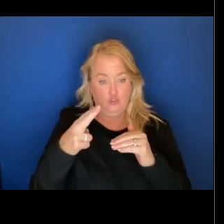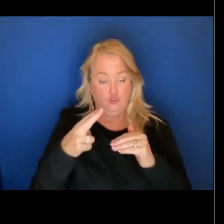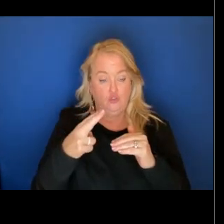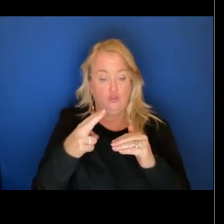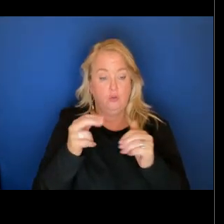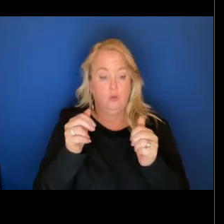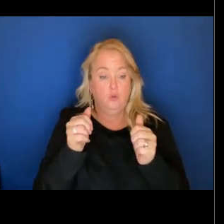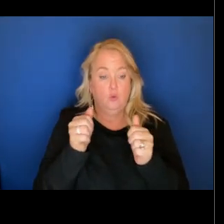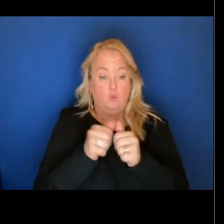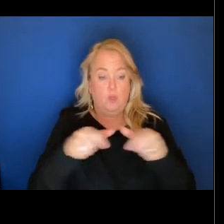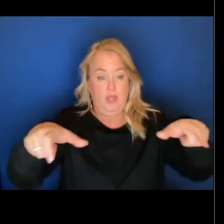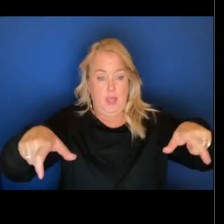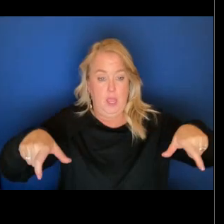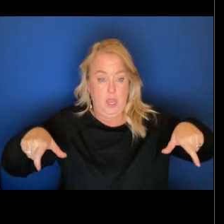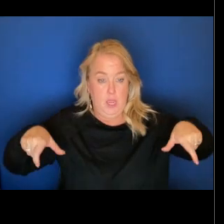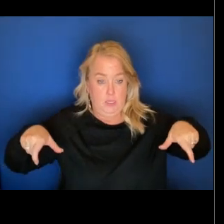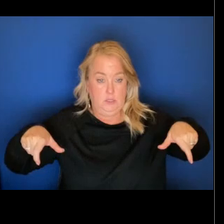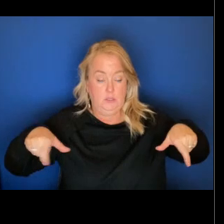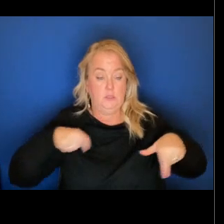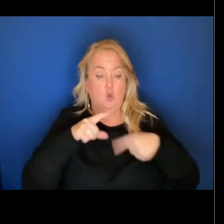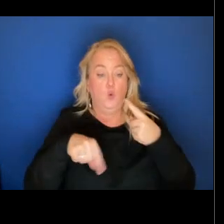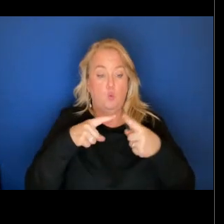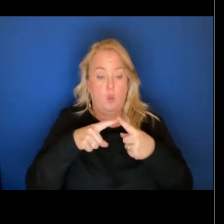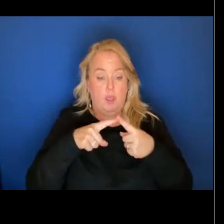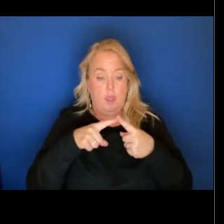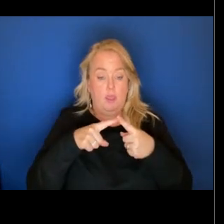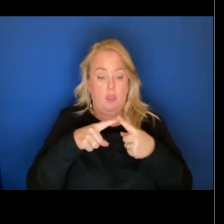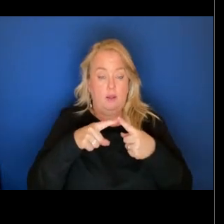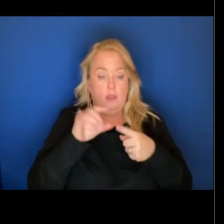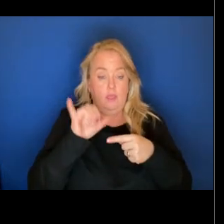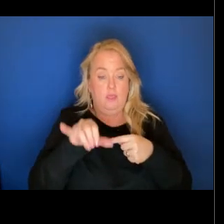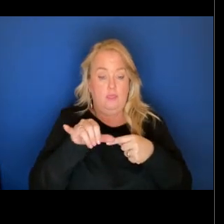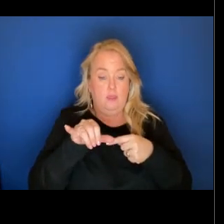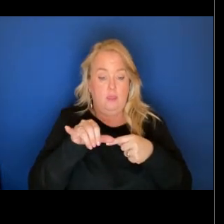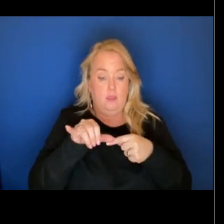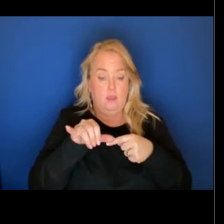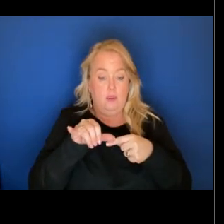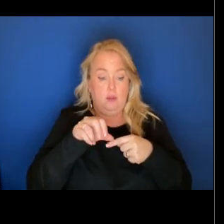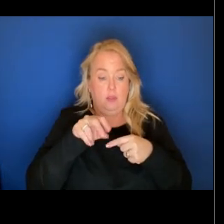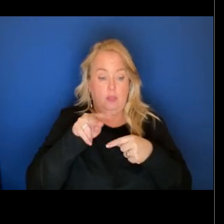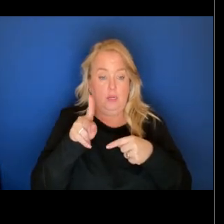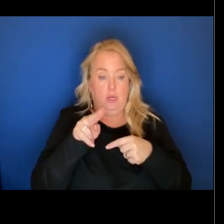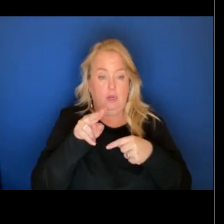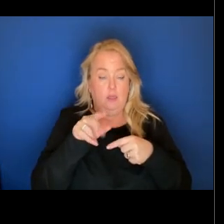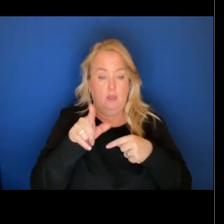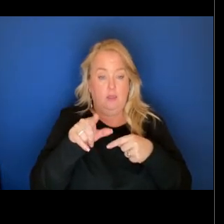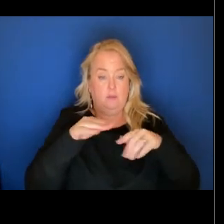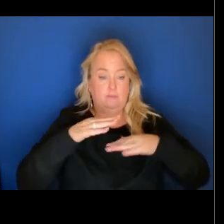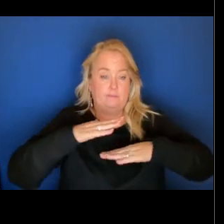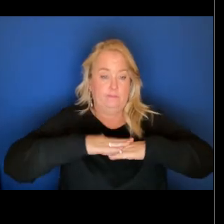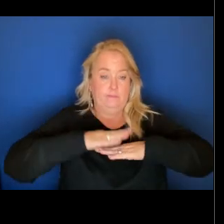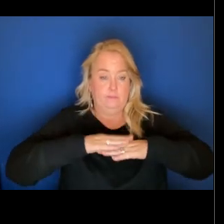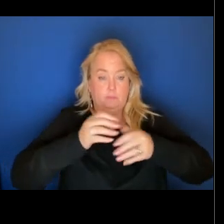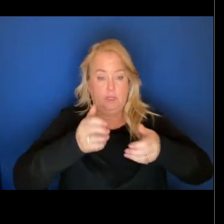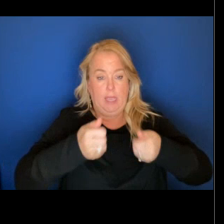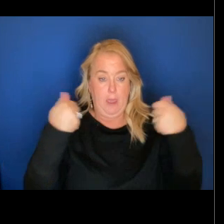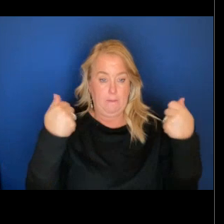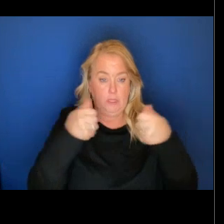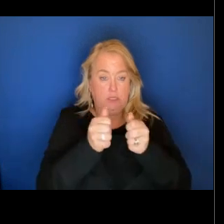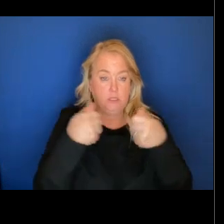U only when knee spaces or removable base cabinets that permit